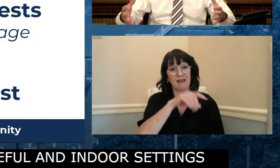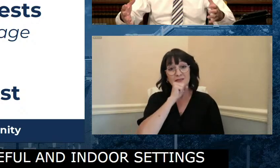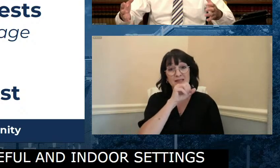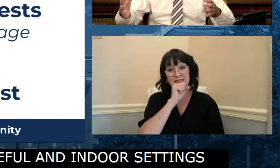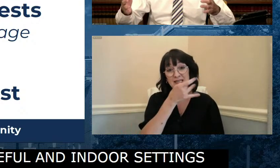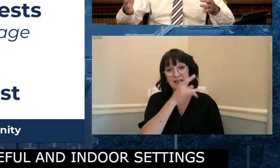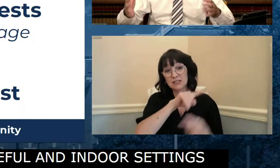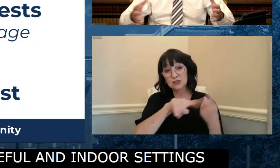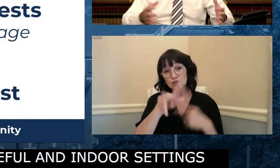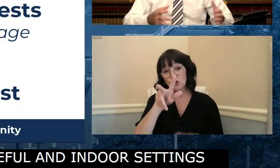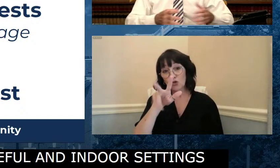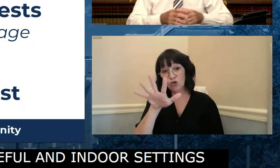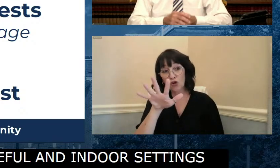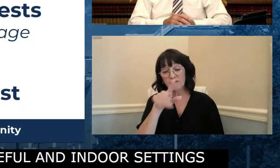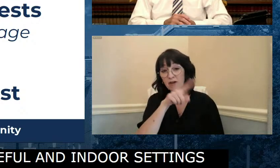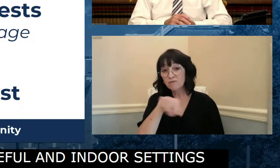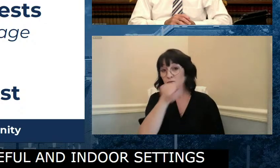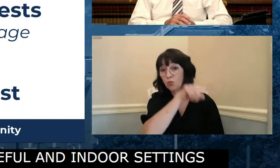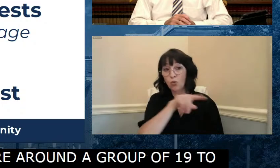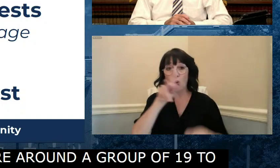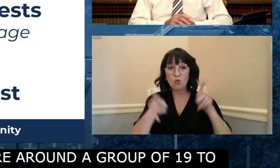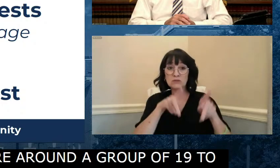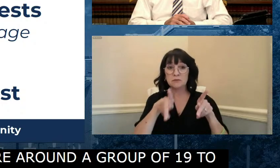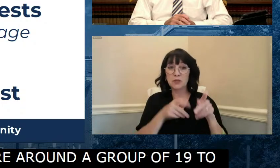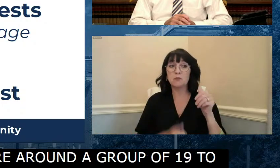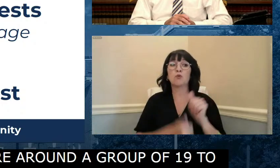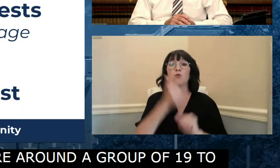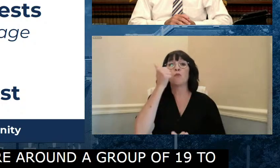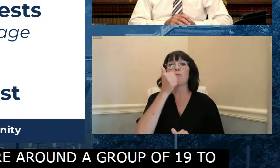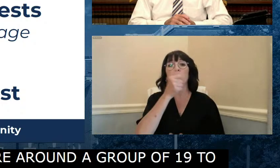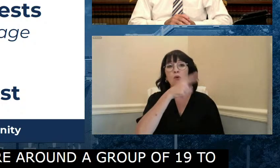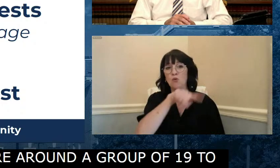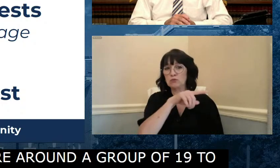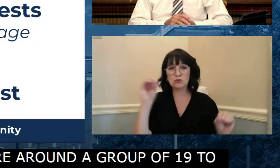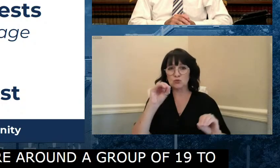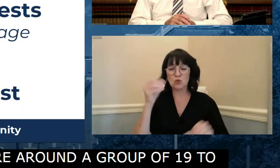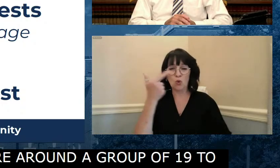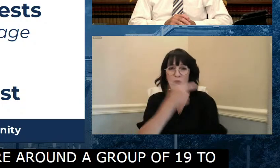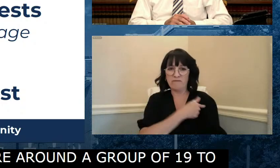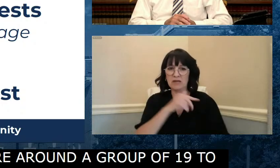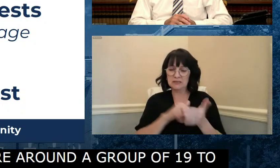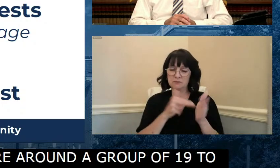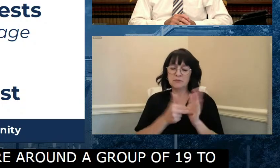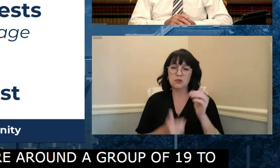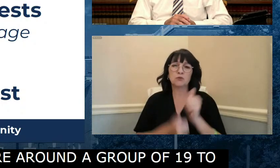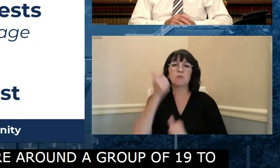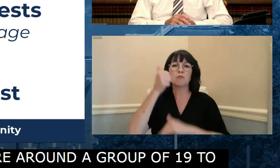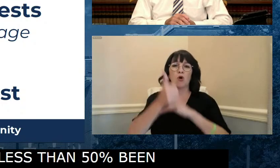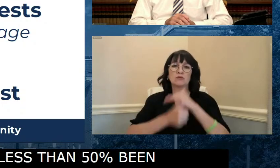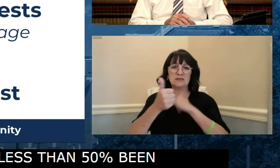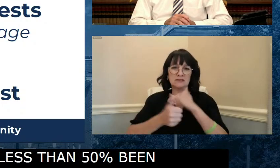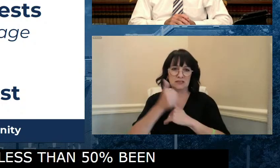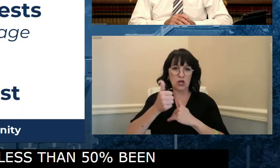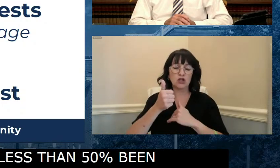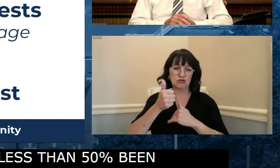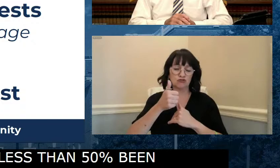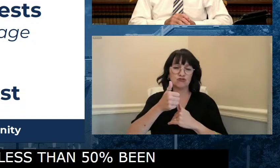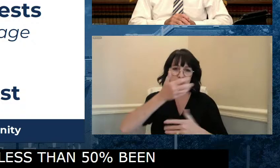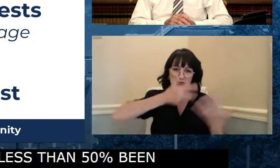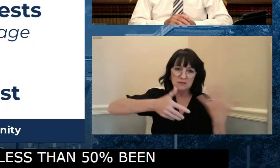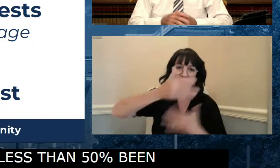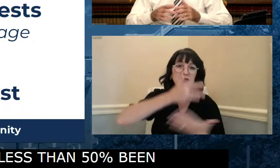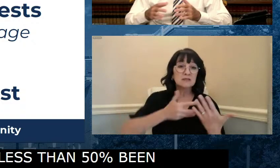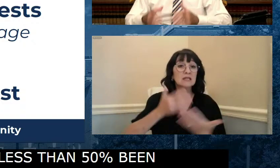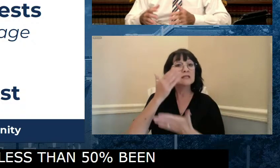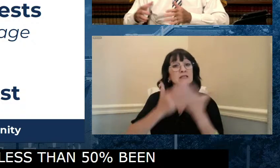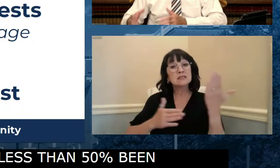group that's less than 50% been vaccinated. Some of our Black communities also have low